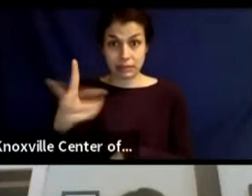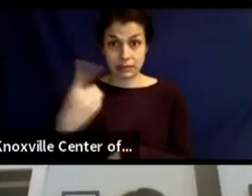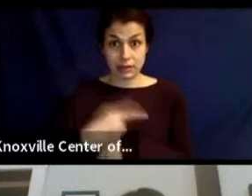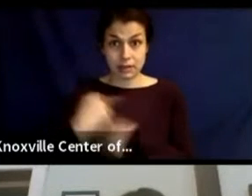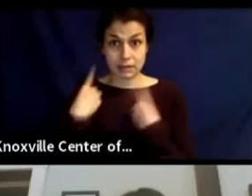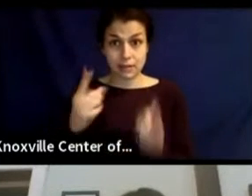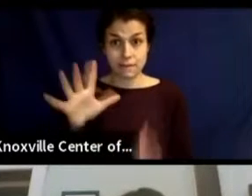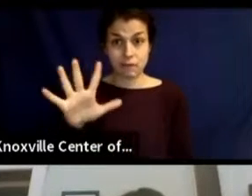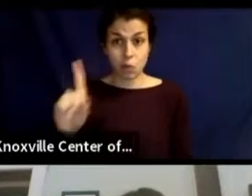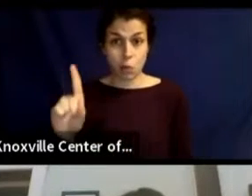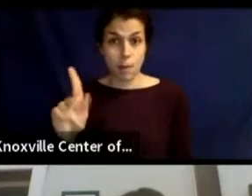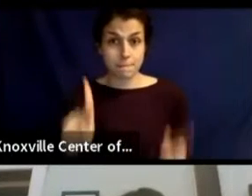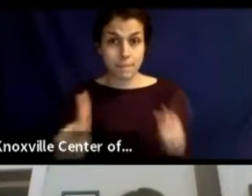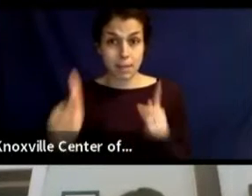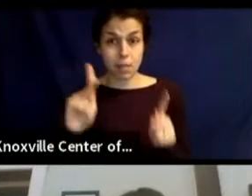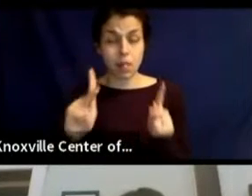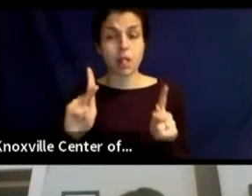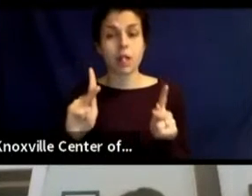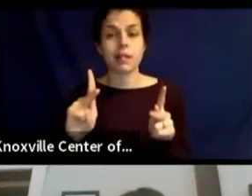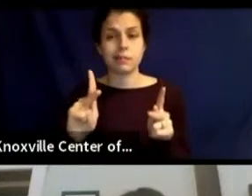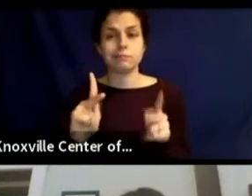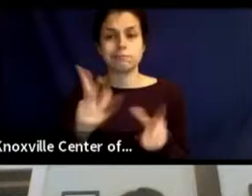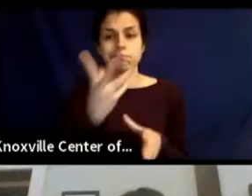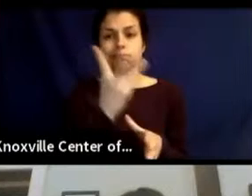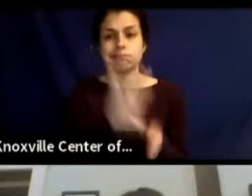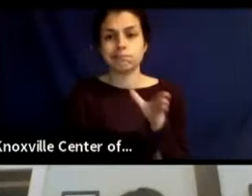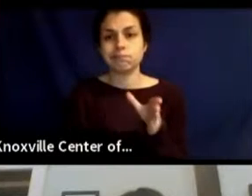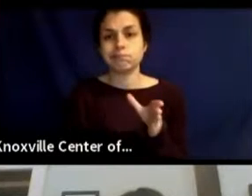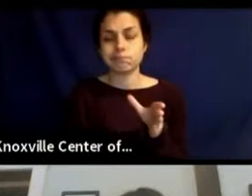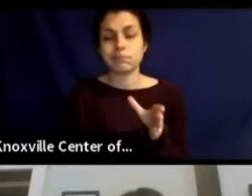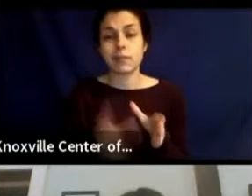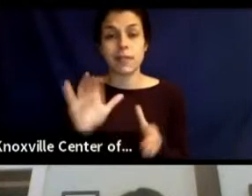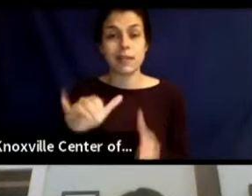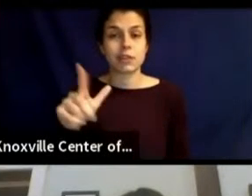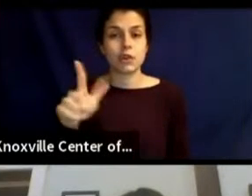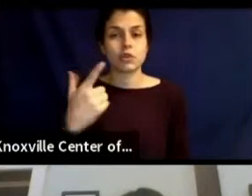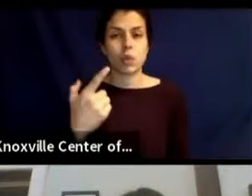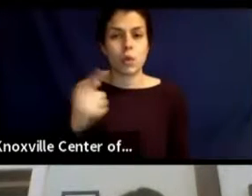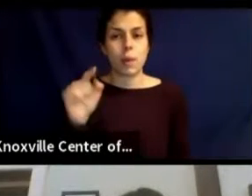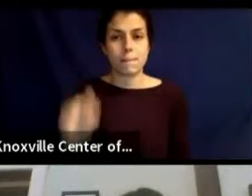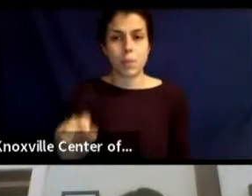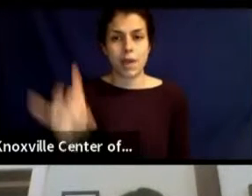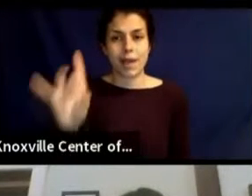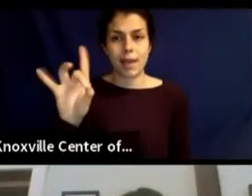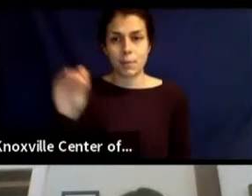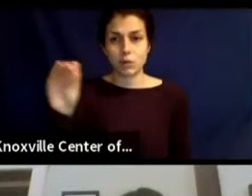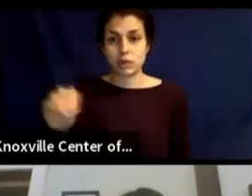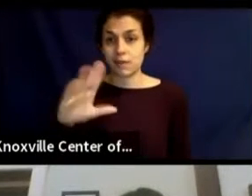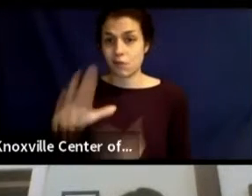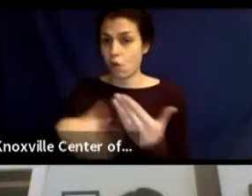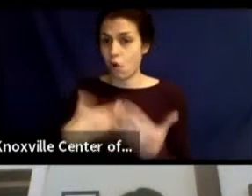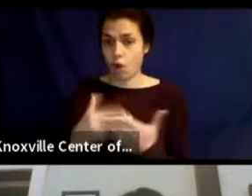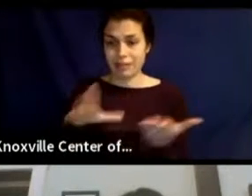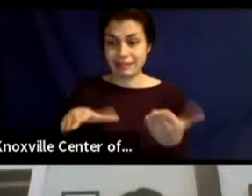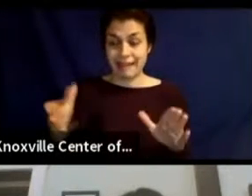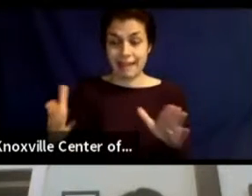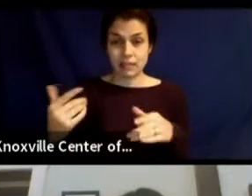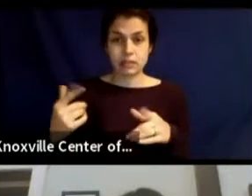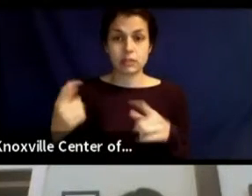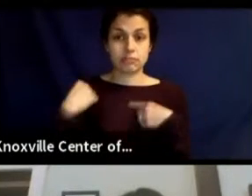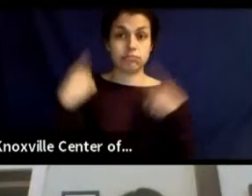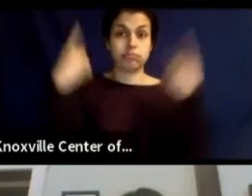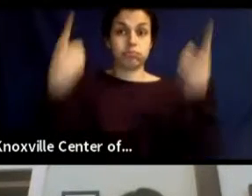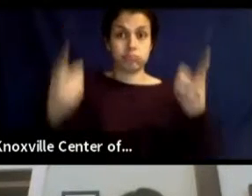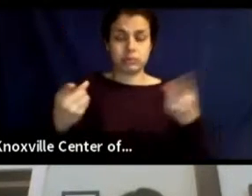51 individuals have lost their battle with COVID-19, and that is 21.8% of all of our fatalities throughout the